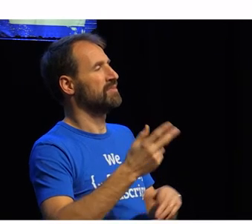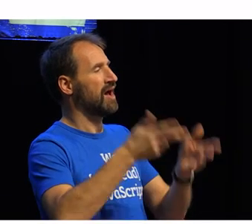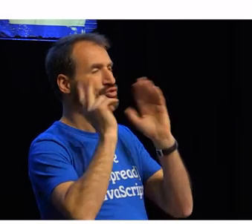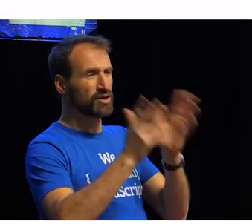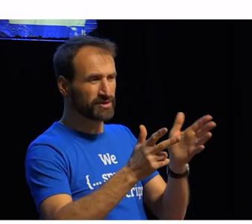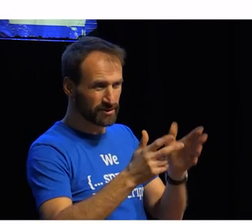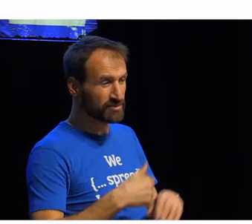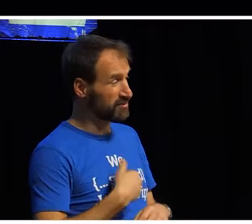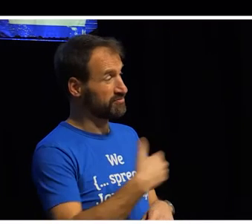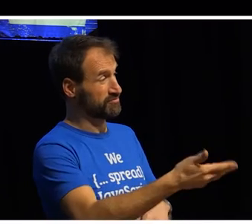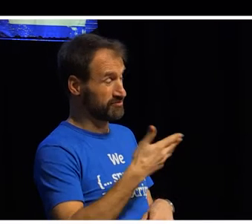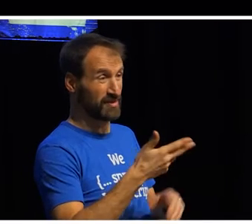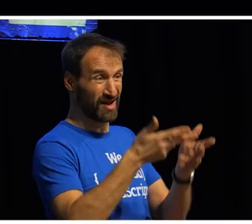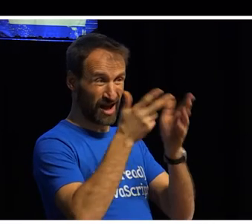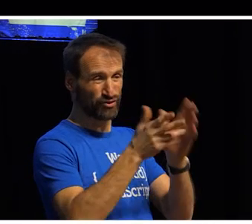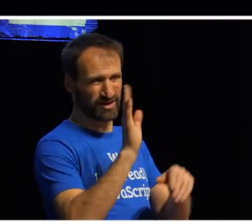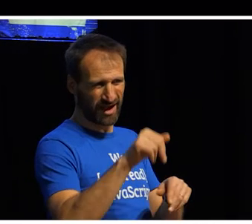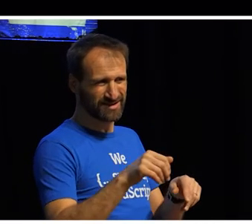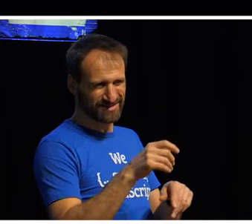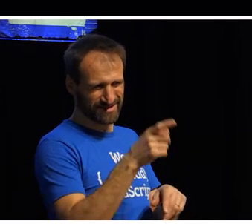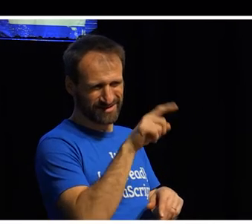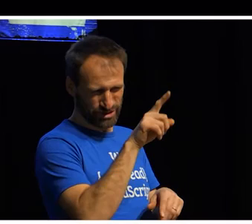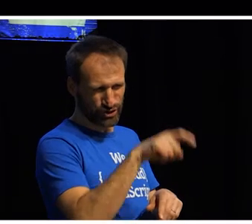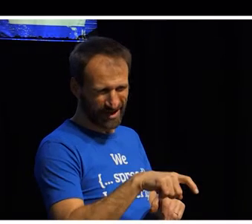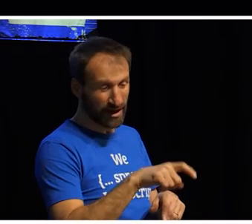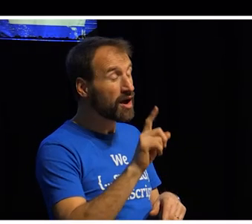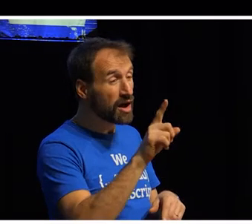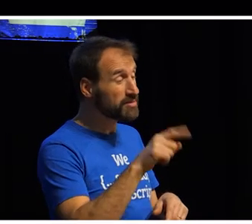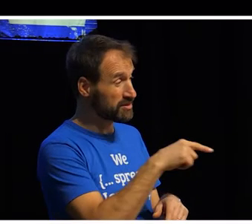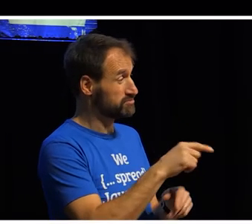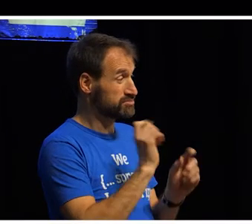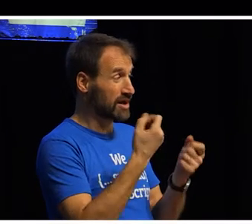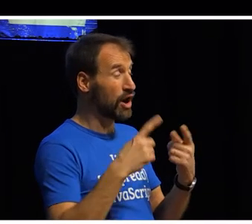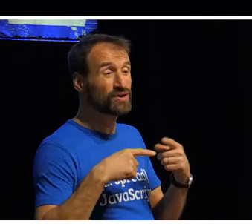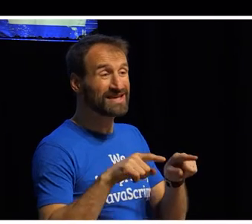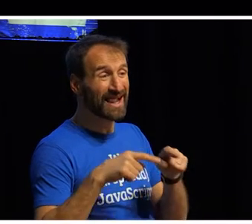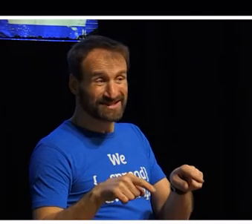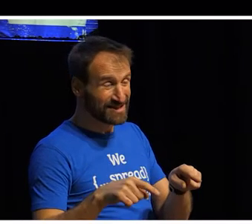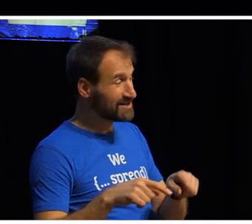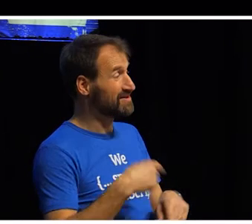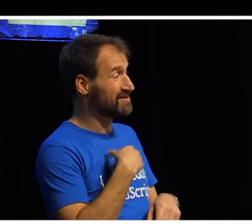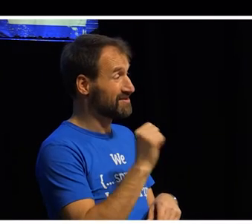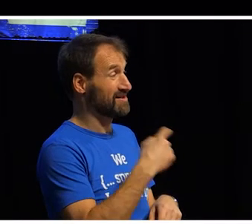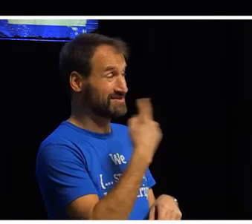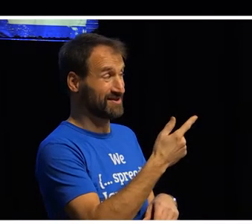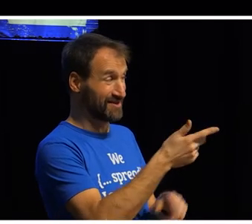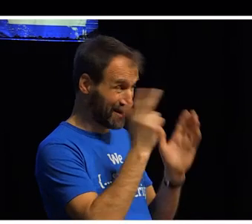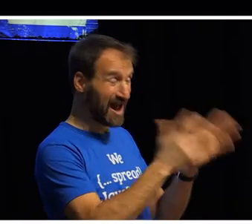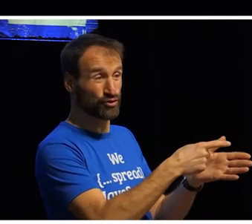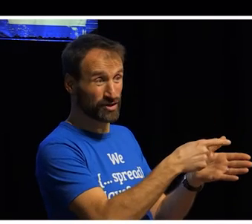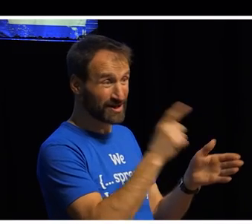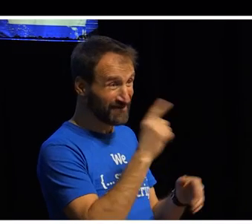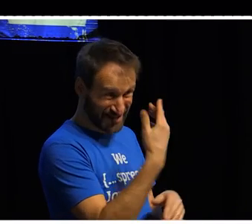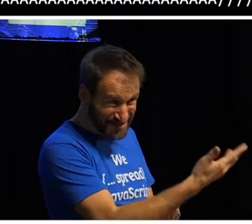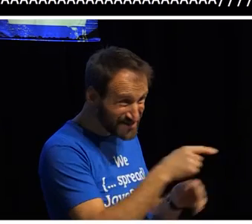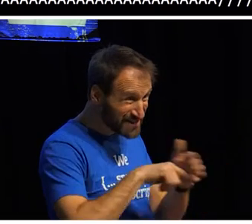800 as a string or because this is just naturally serializable I can say 800 like this when this gets si